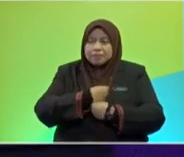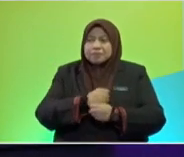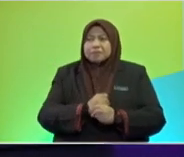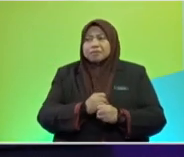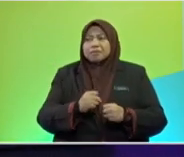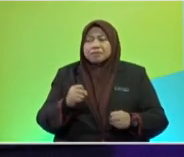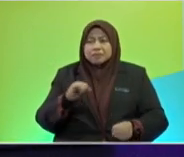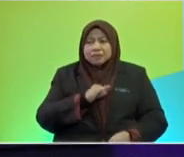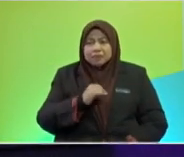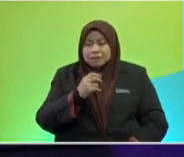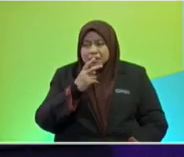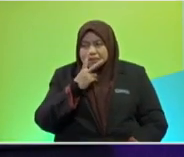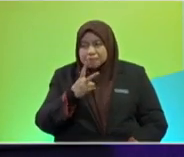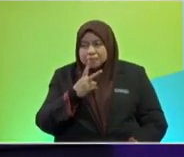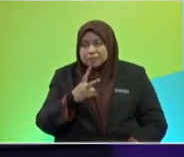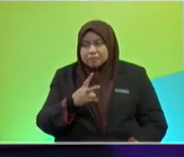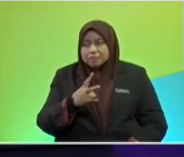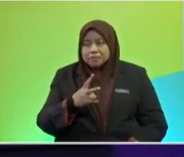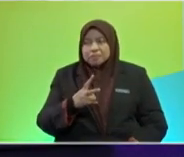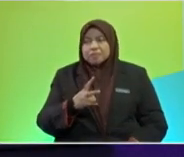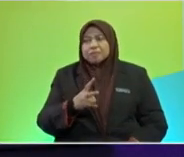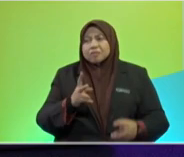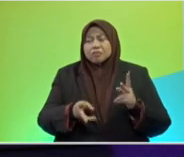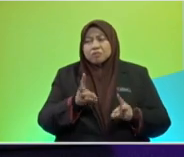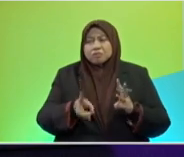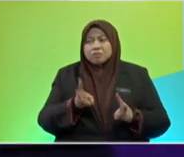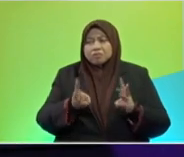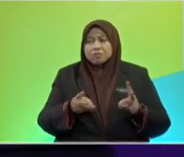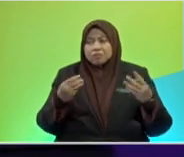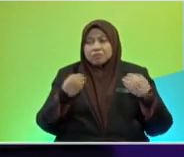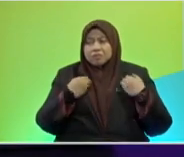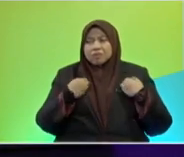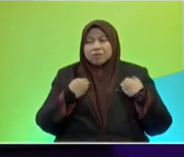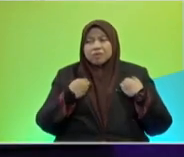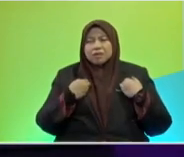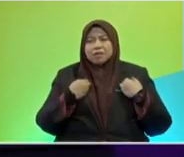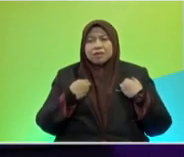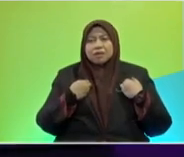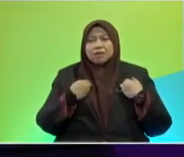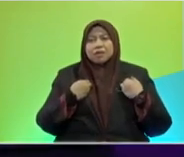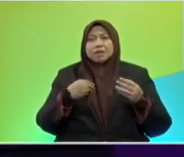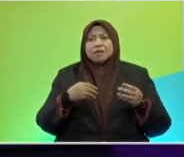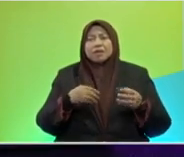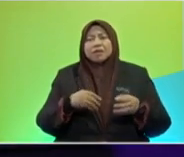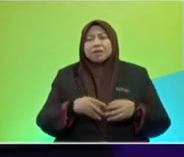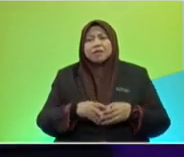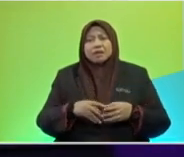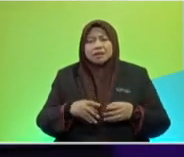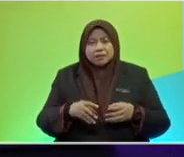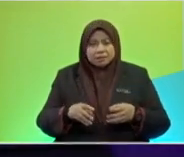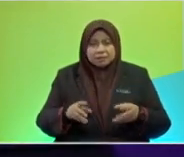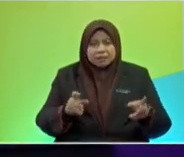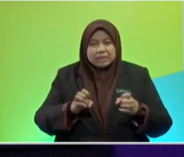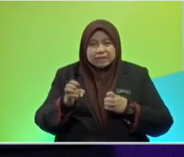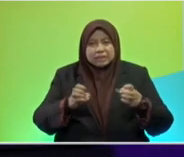also noticed, even though the toy tractor or excavator is in front of the shape of a